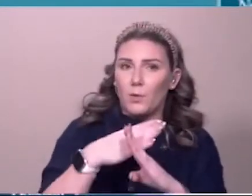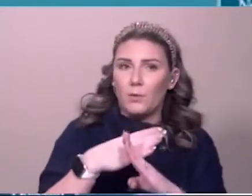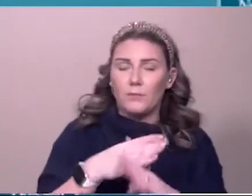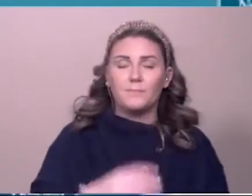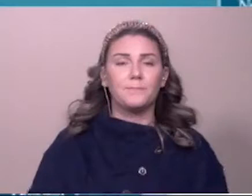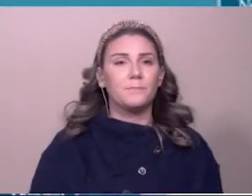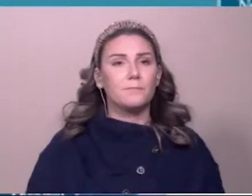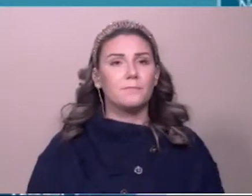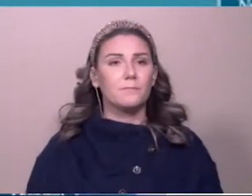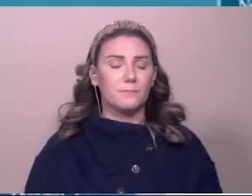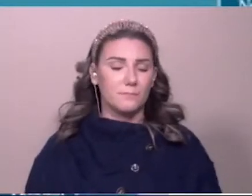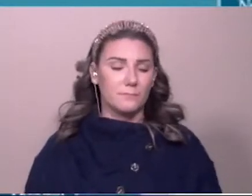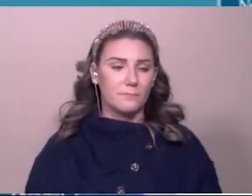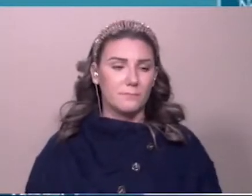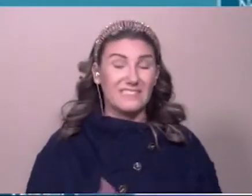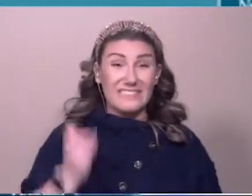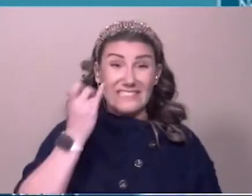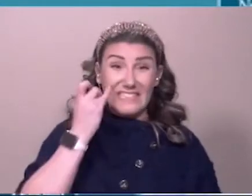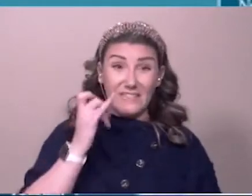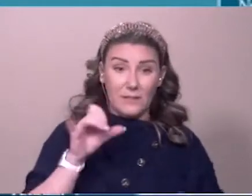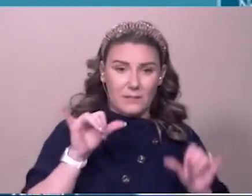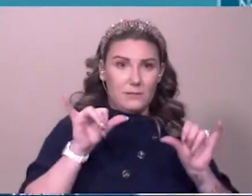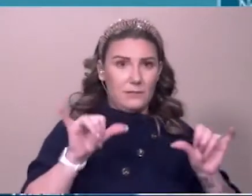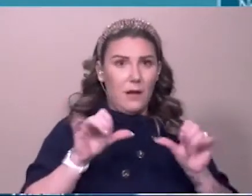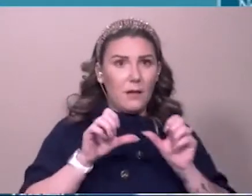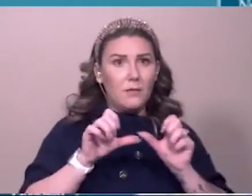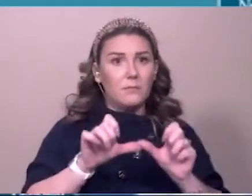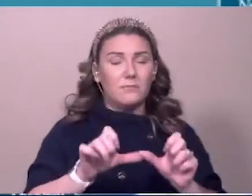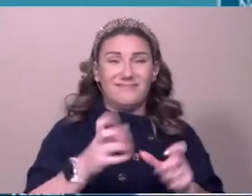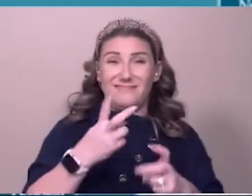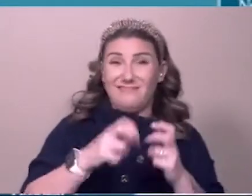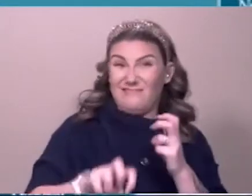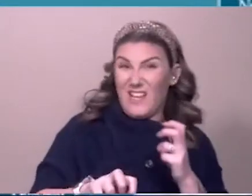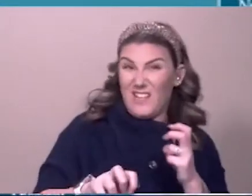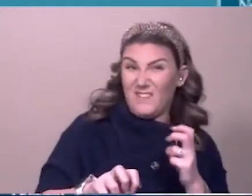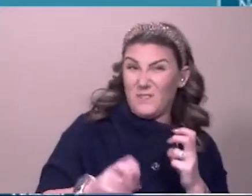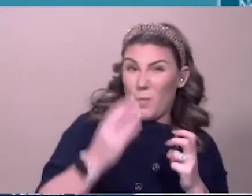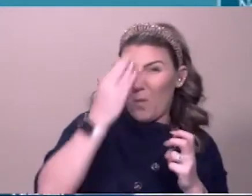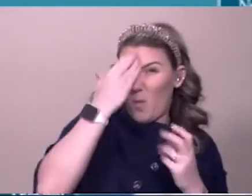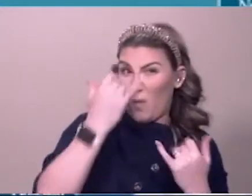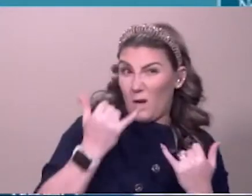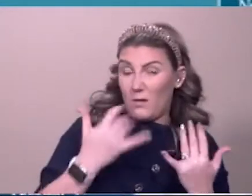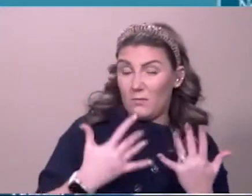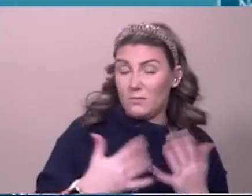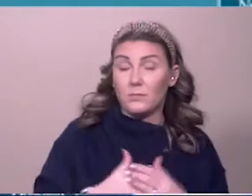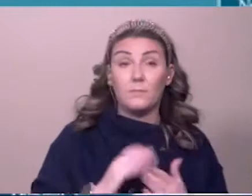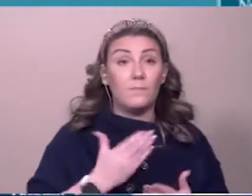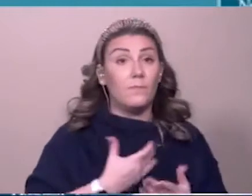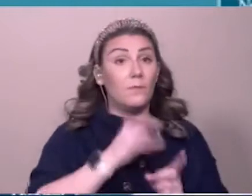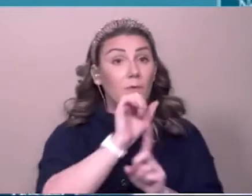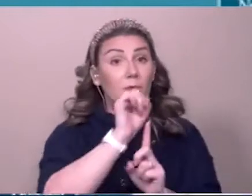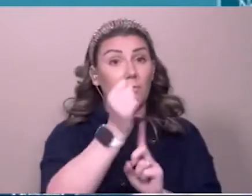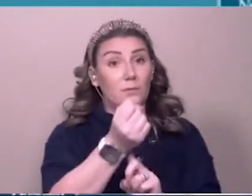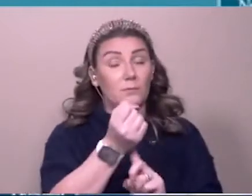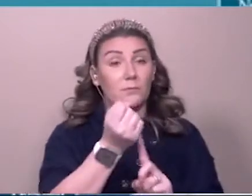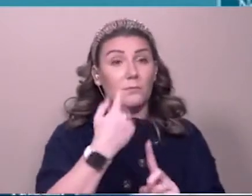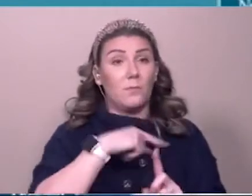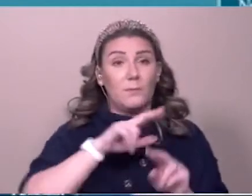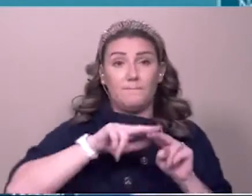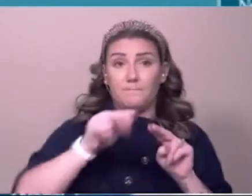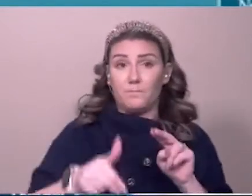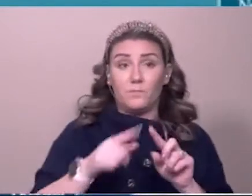whether that will be sustained or not, it's difficult to tell. I think that, in our case, we're down from our